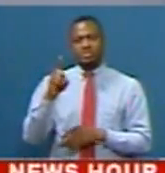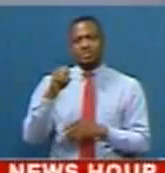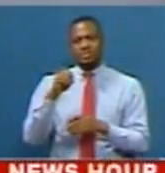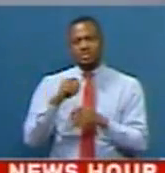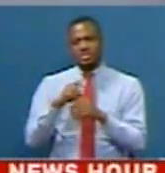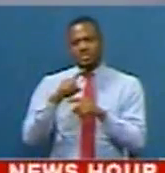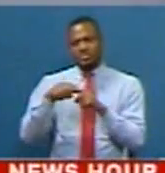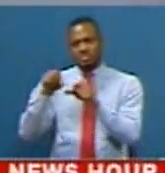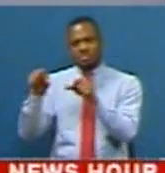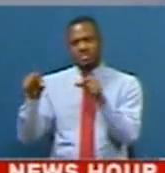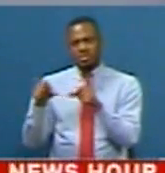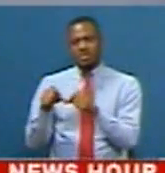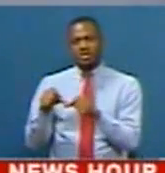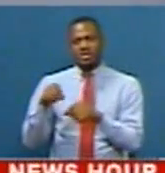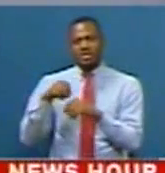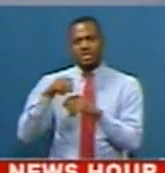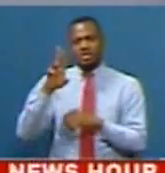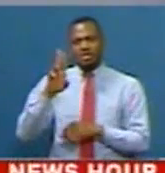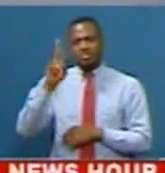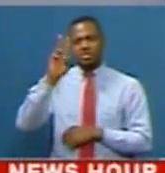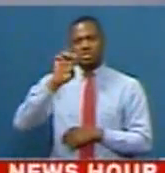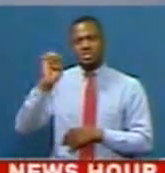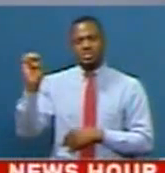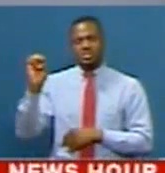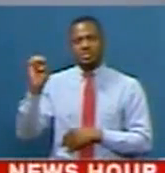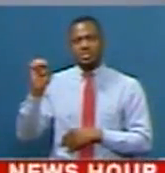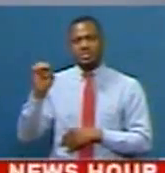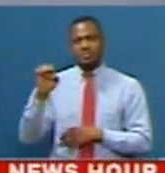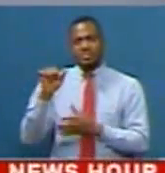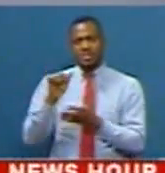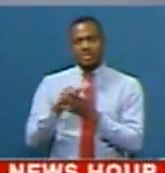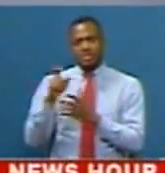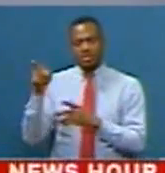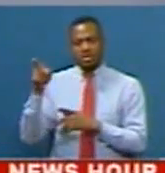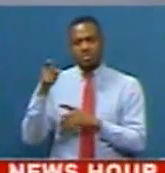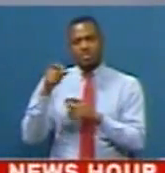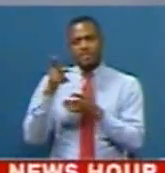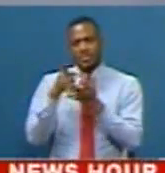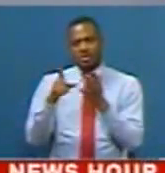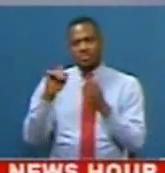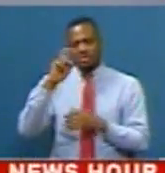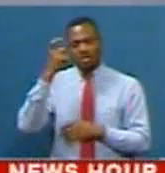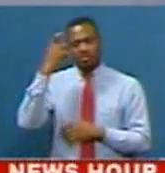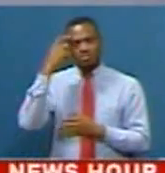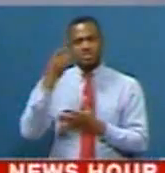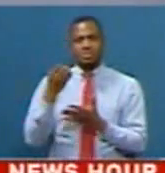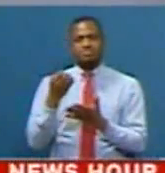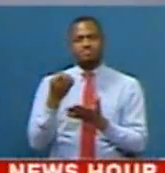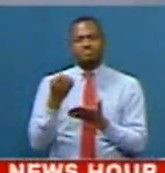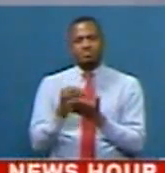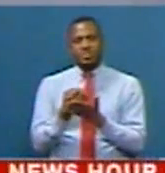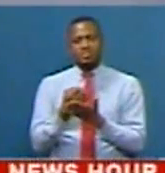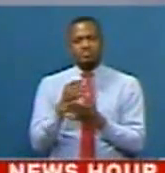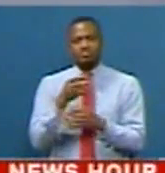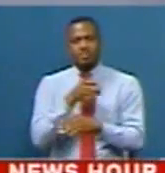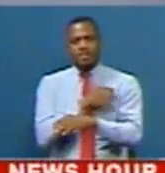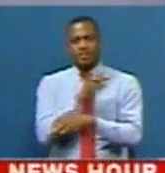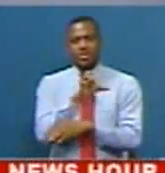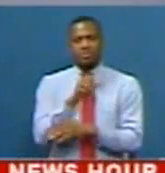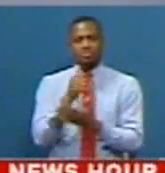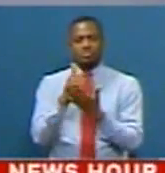Kassena-Nankana Municipality of the Upper East Region. This move forms part of the government's economic power